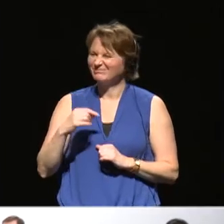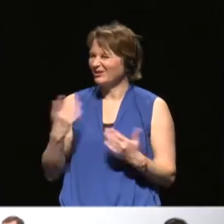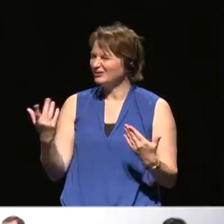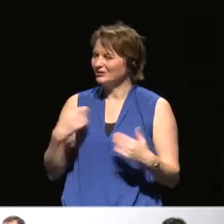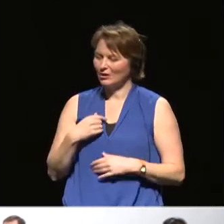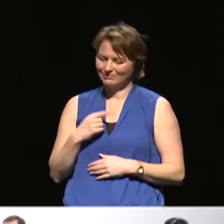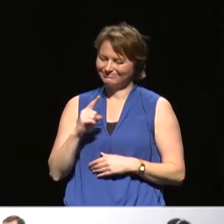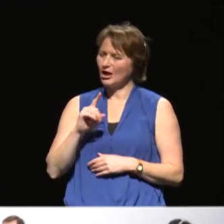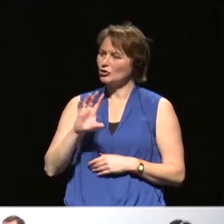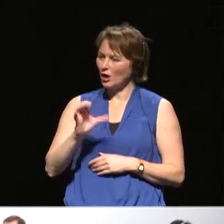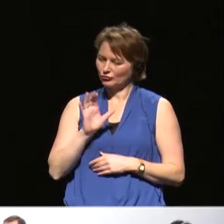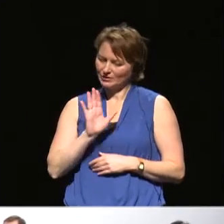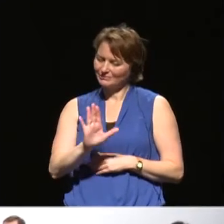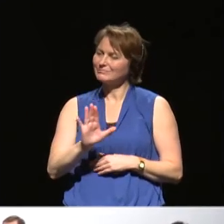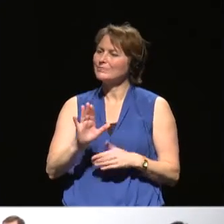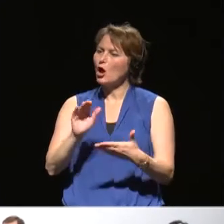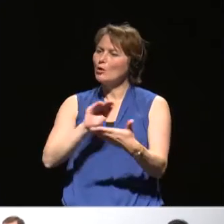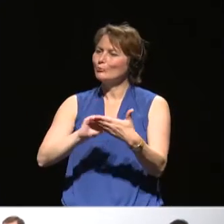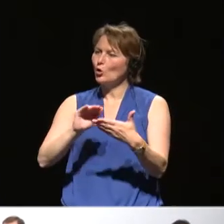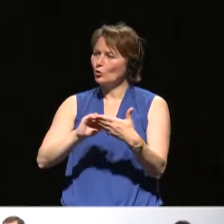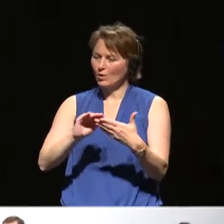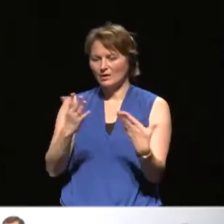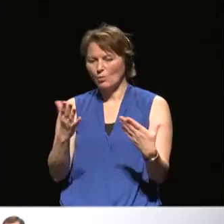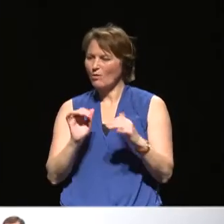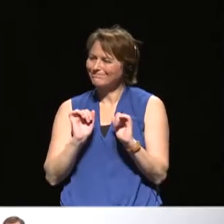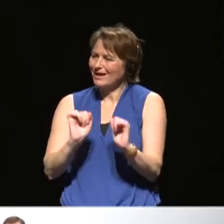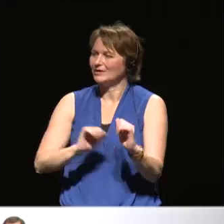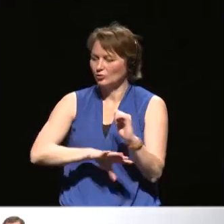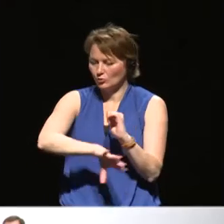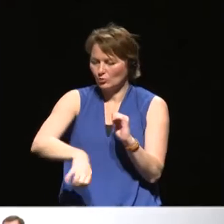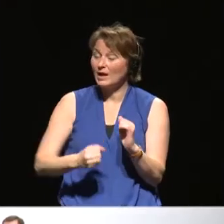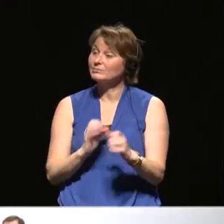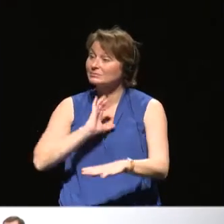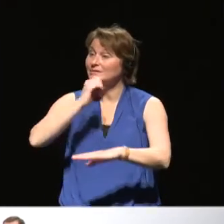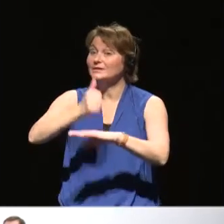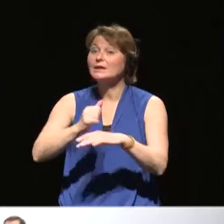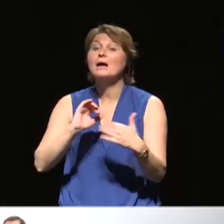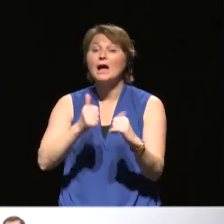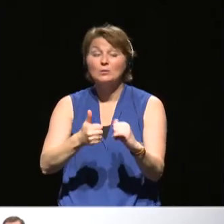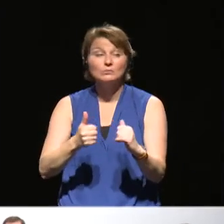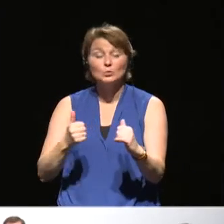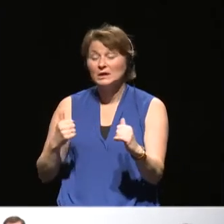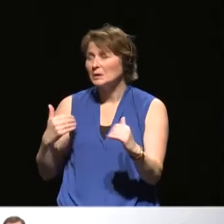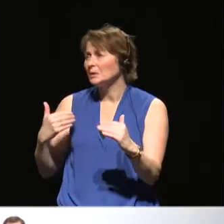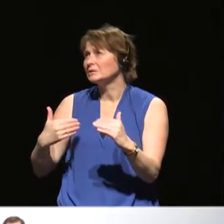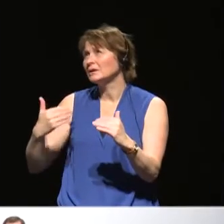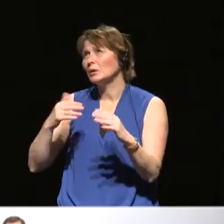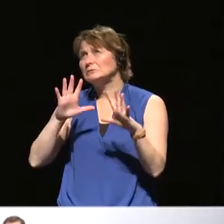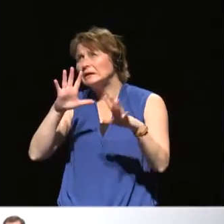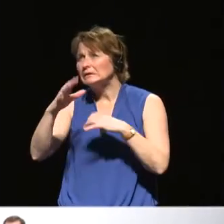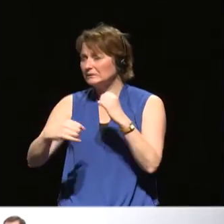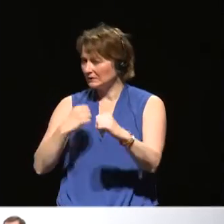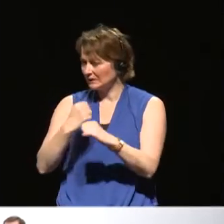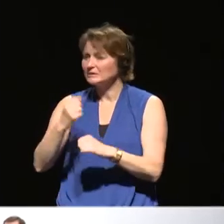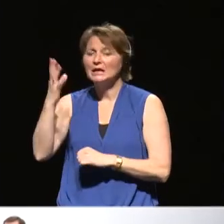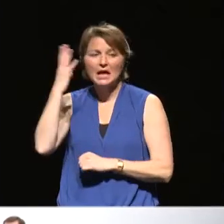or central bureaus of anti-corruption have been created. We have an experience for more than a decade. We have our own